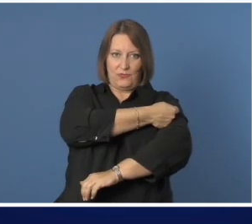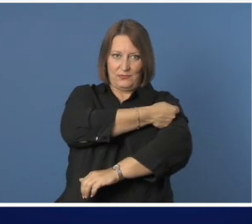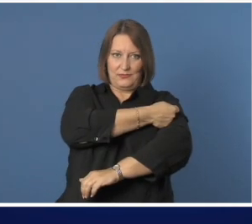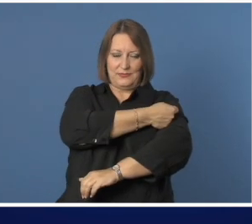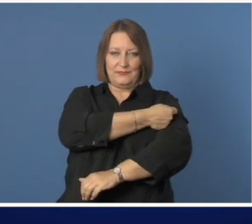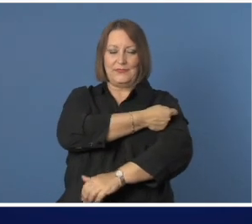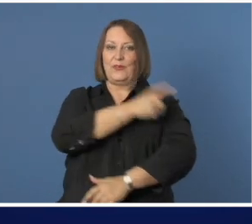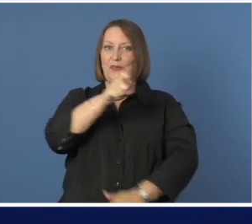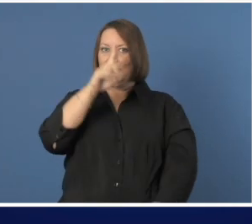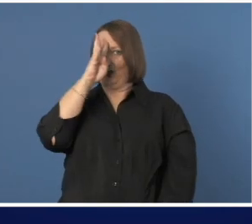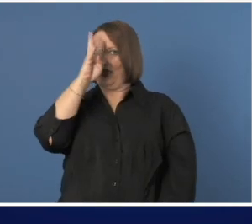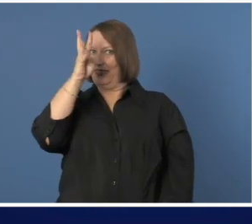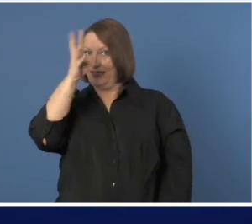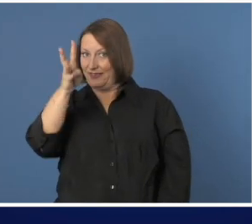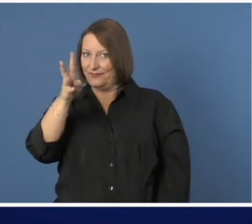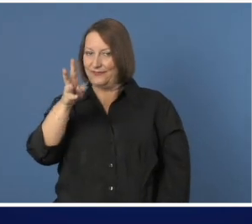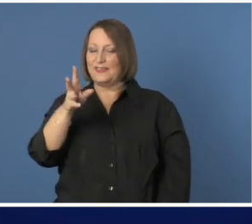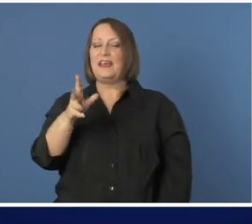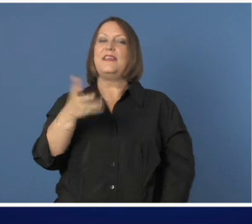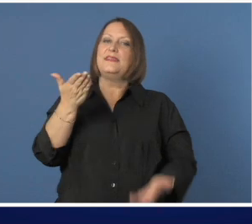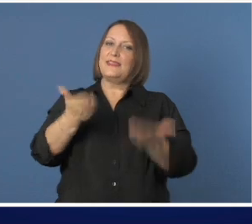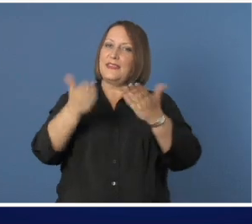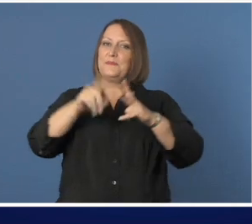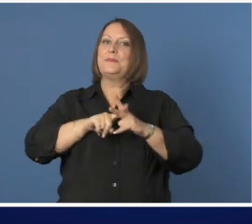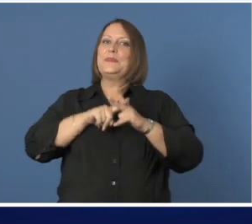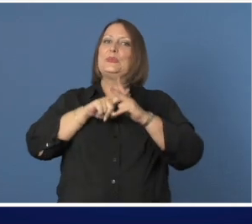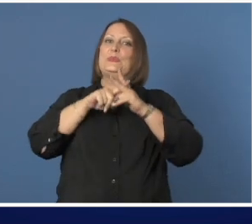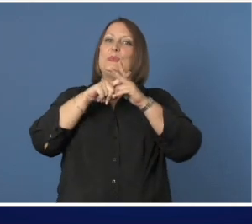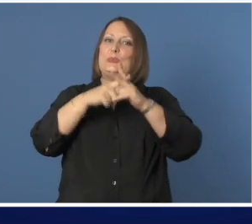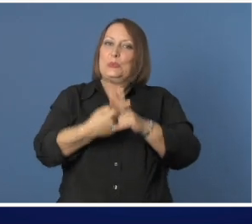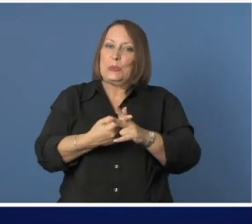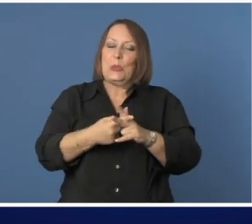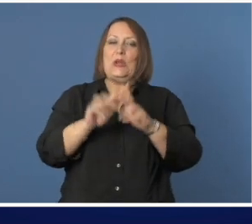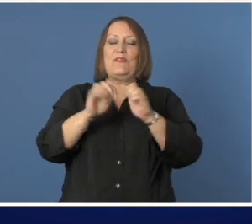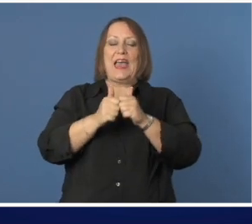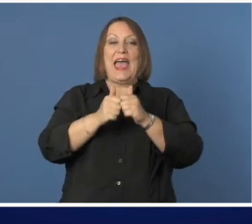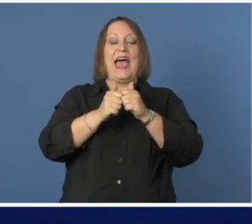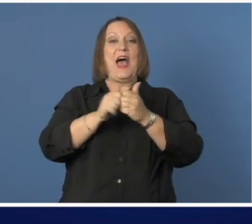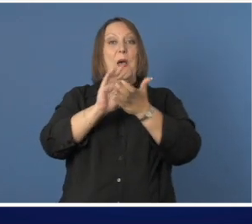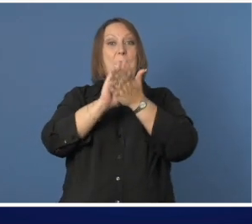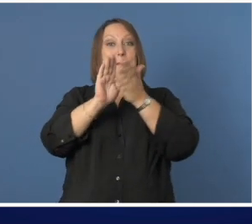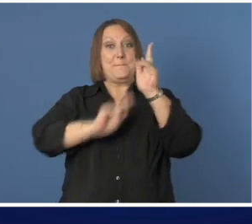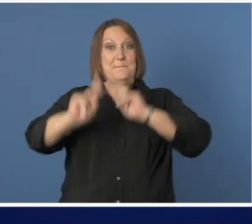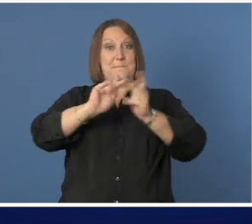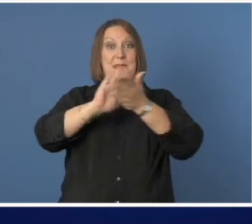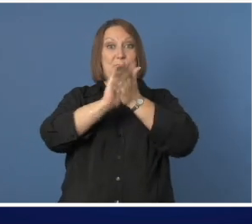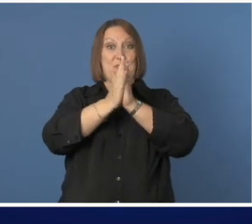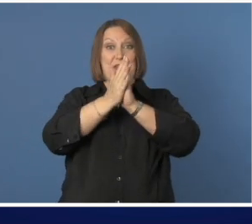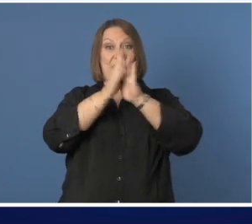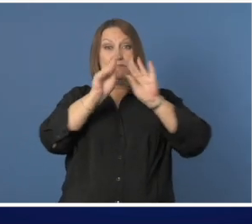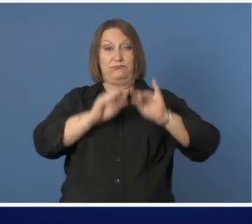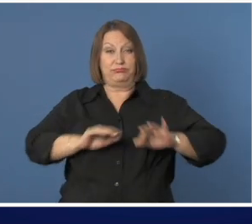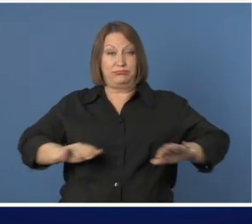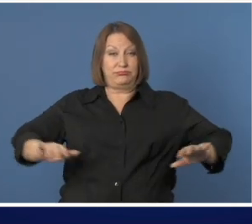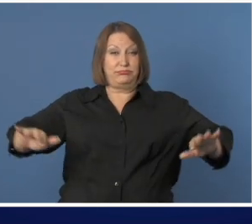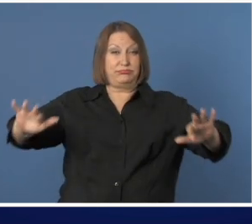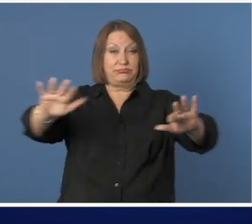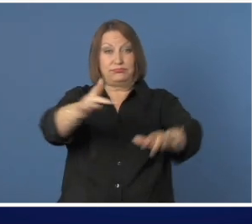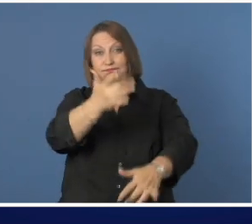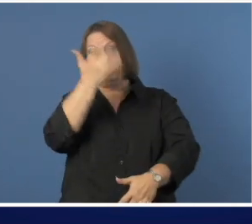called non-pharmaceutical interventions may serve as a first line of